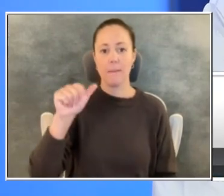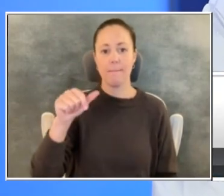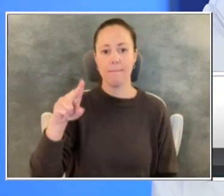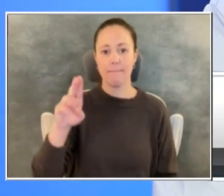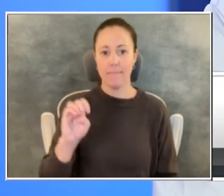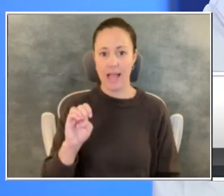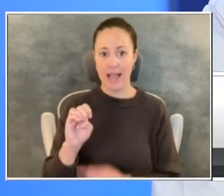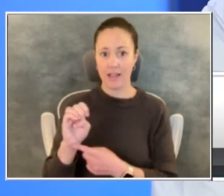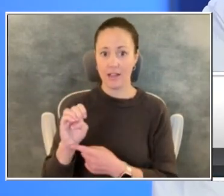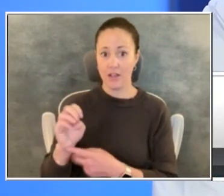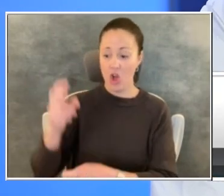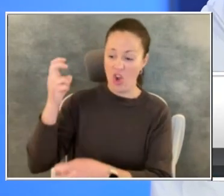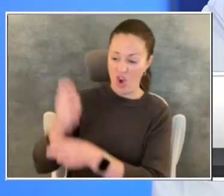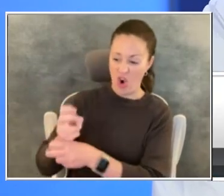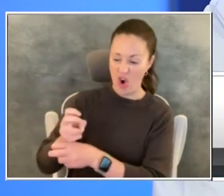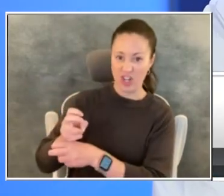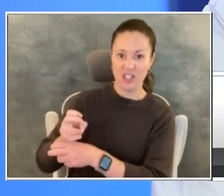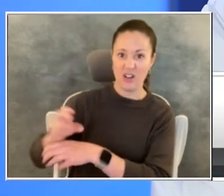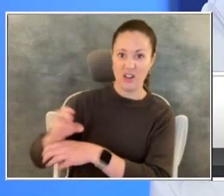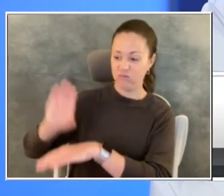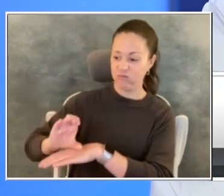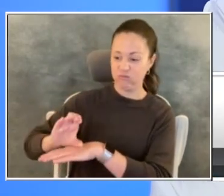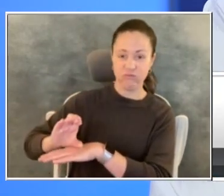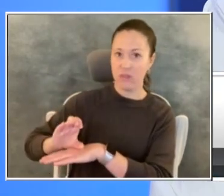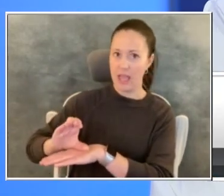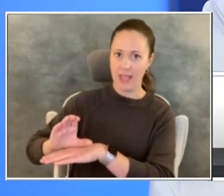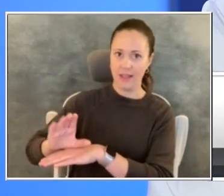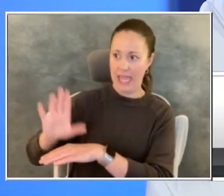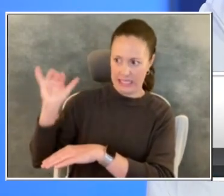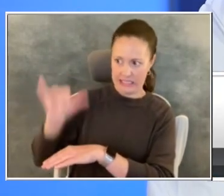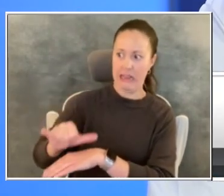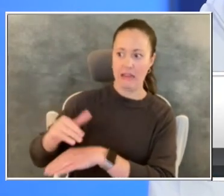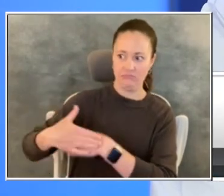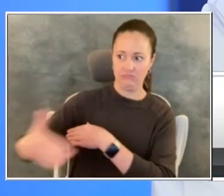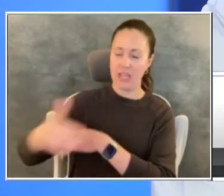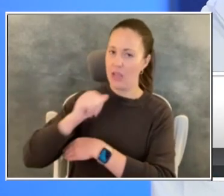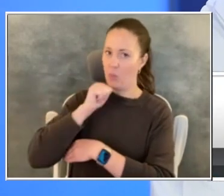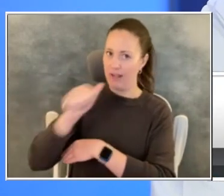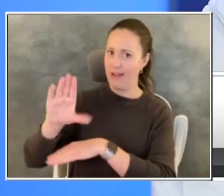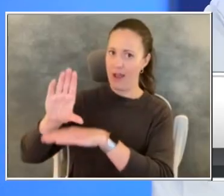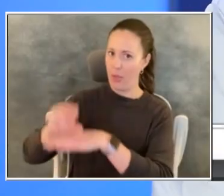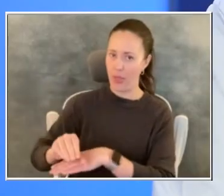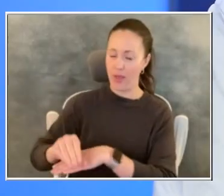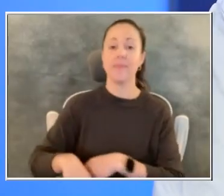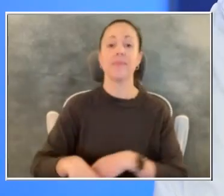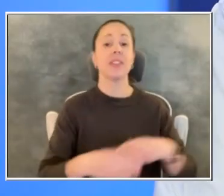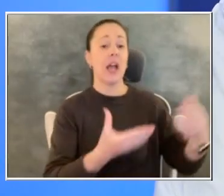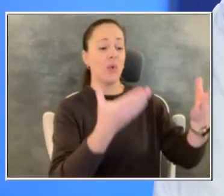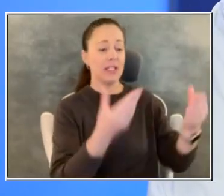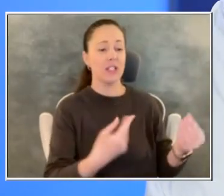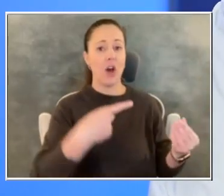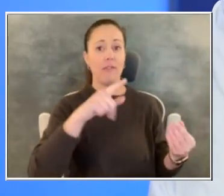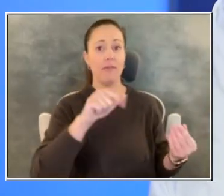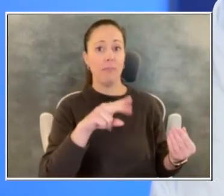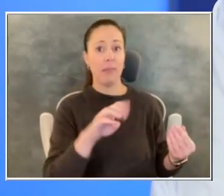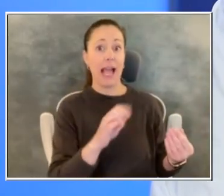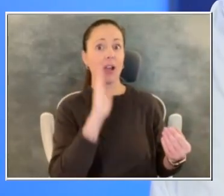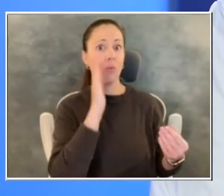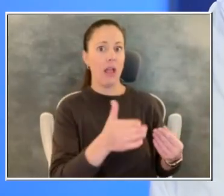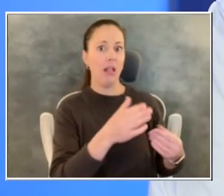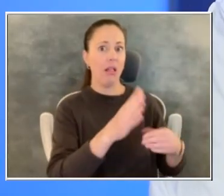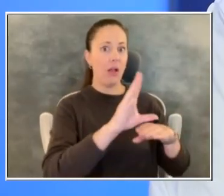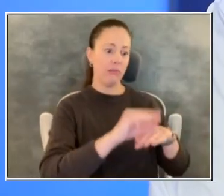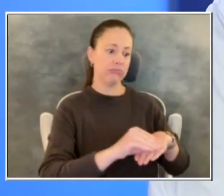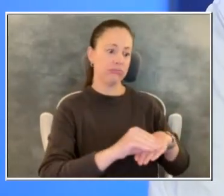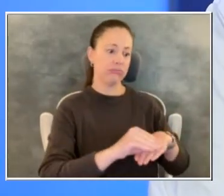not regress. Soft plaque can regress. Okay, so we can have some effect on the soft plaque, and that's why being proactive is great. And I have to